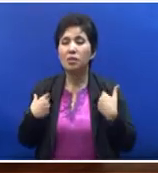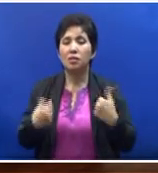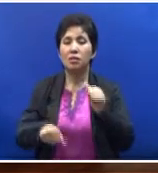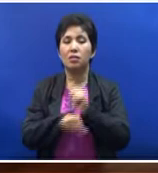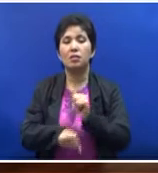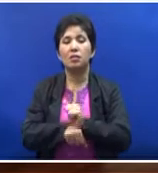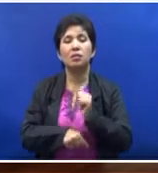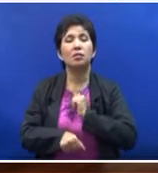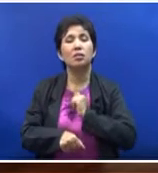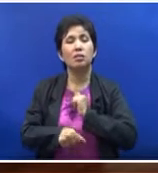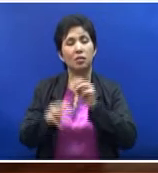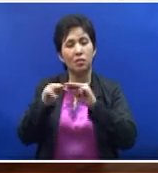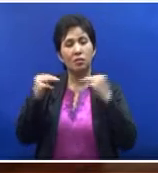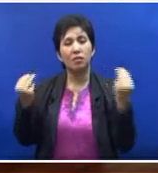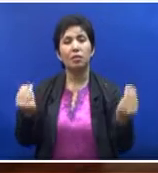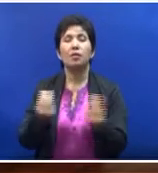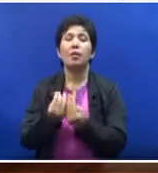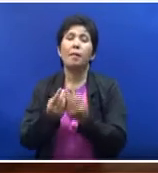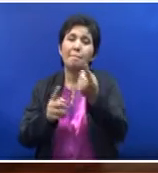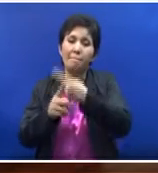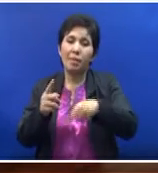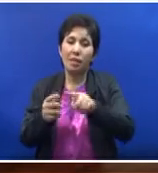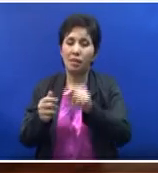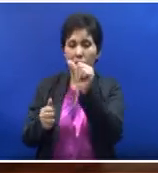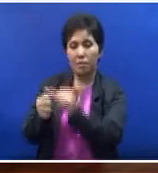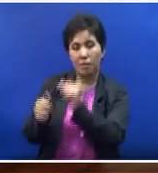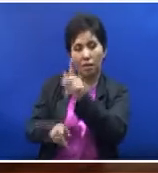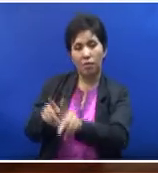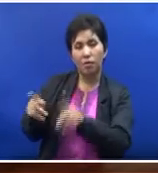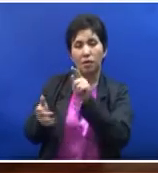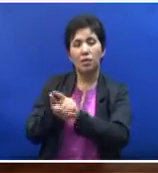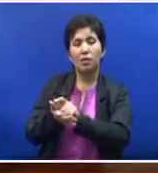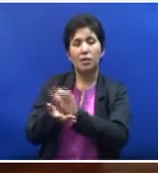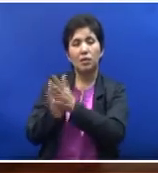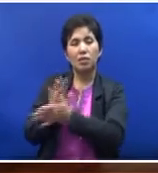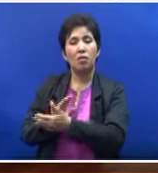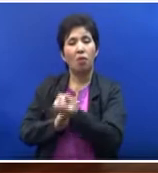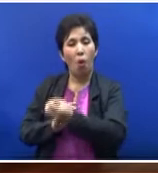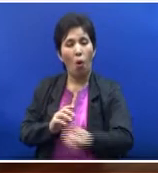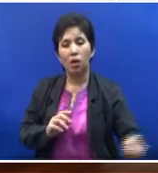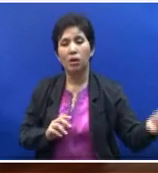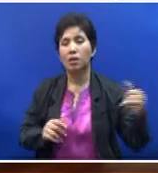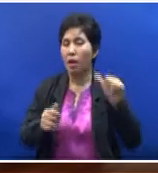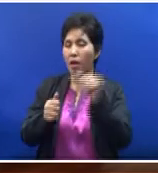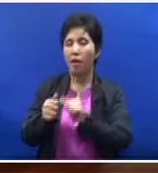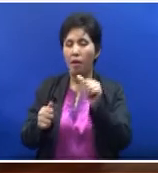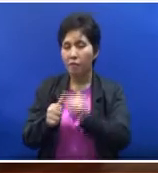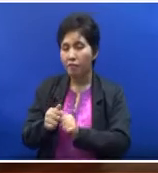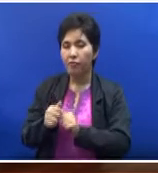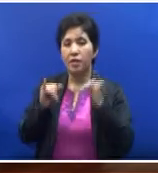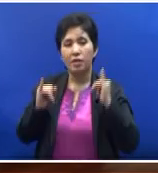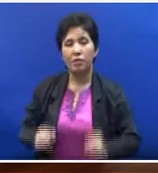because in society, when each individual is considered as the organ, every individual have their